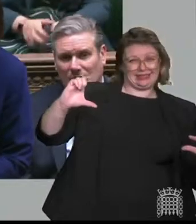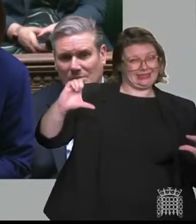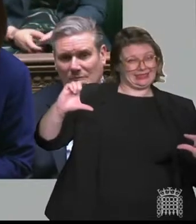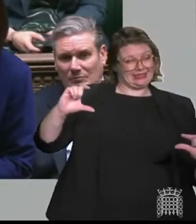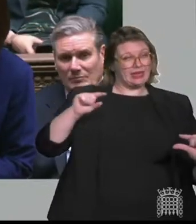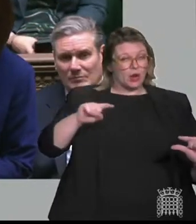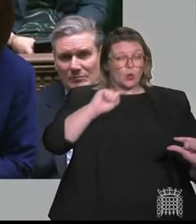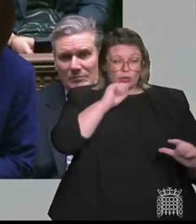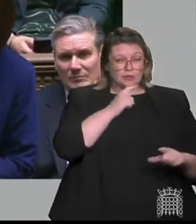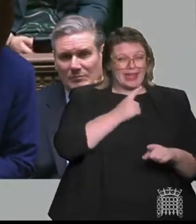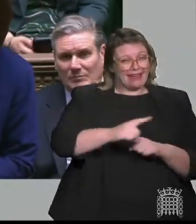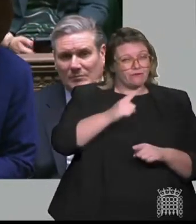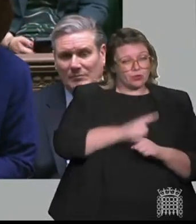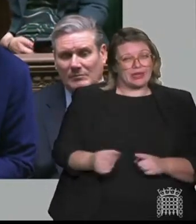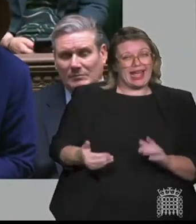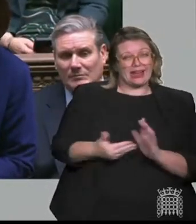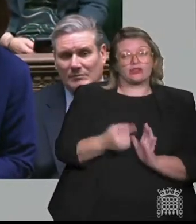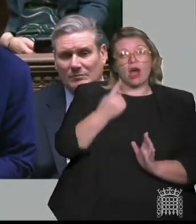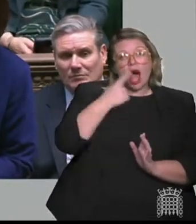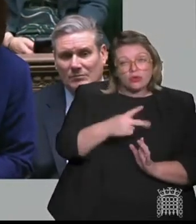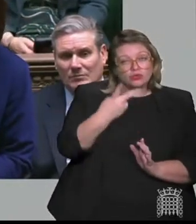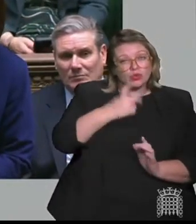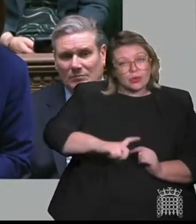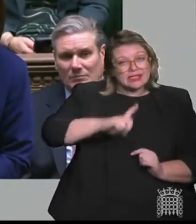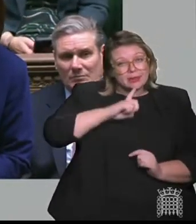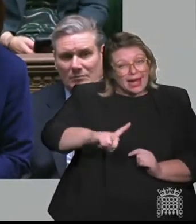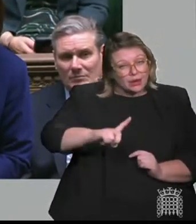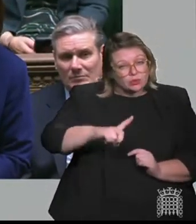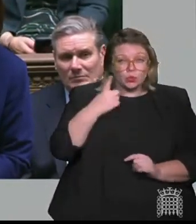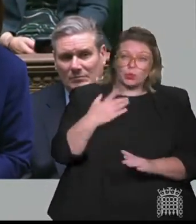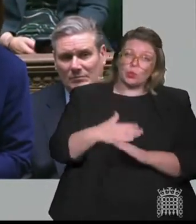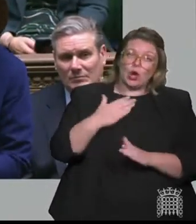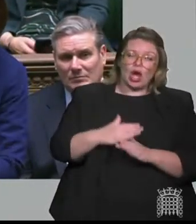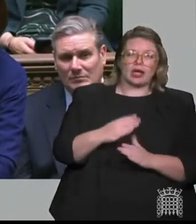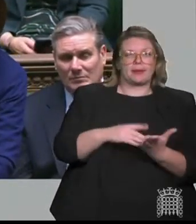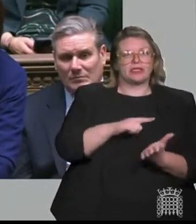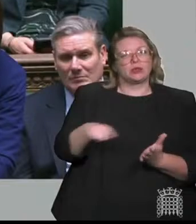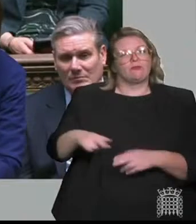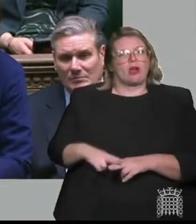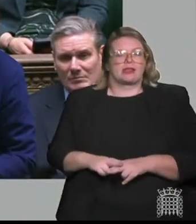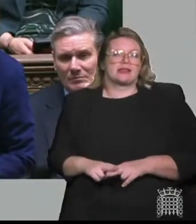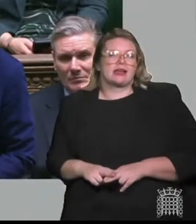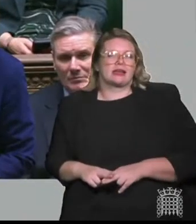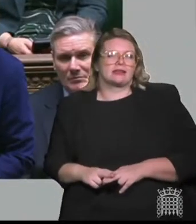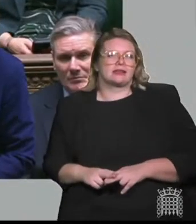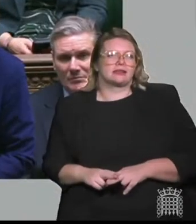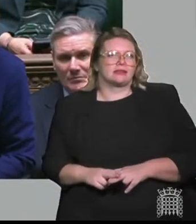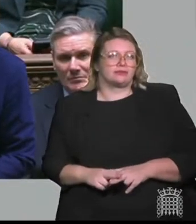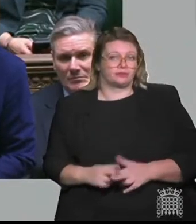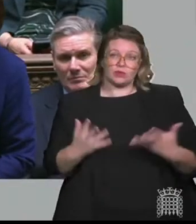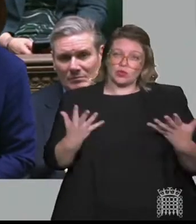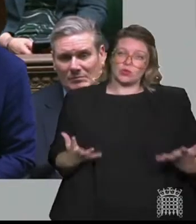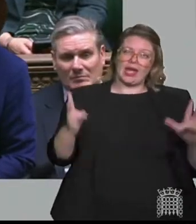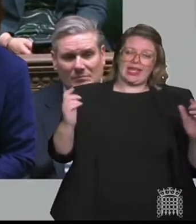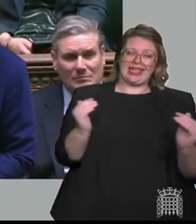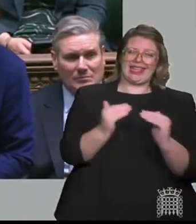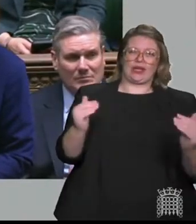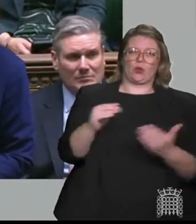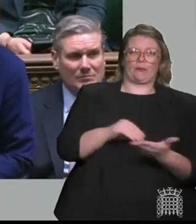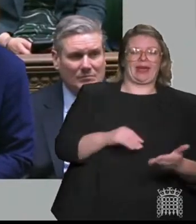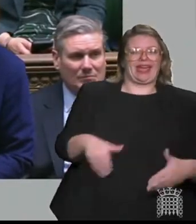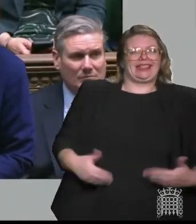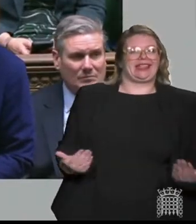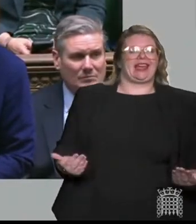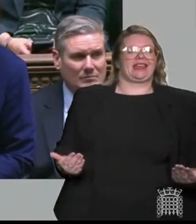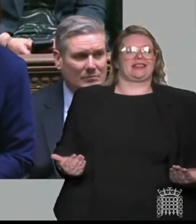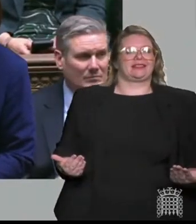more every week for someone going out to work every day. And today, Mr. Speaker, is Equal Pay Day. So it is also important